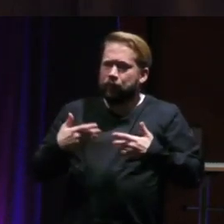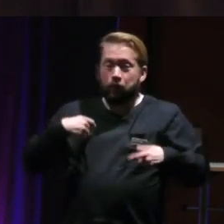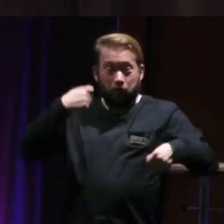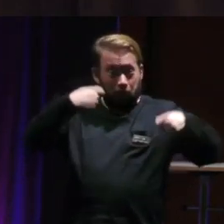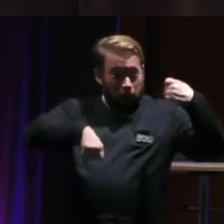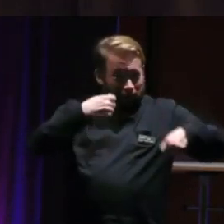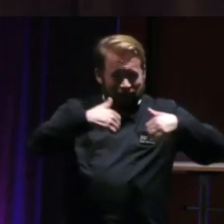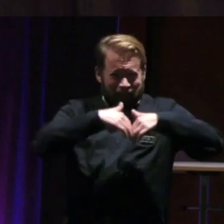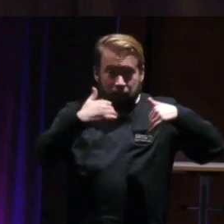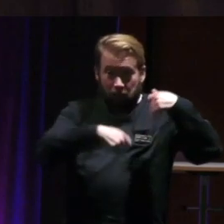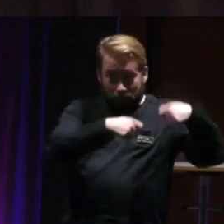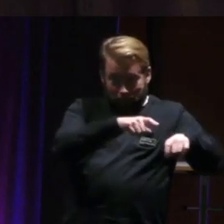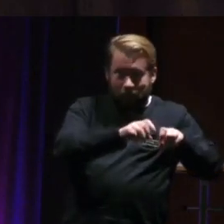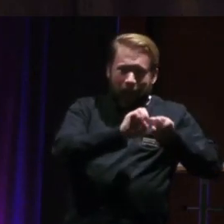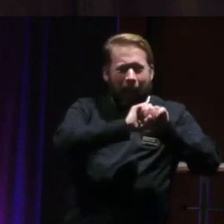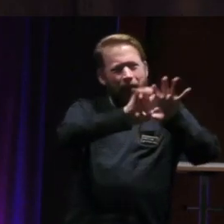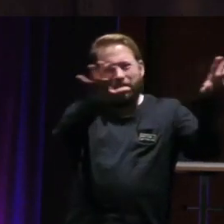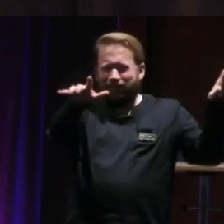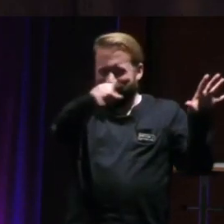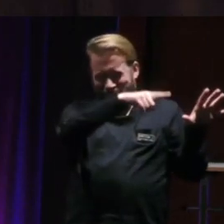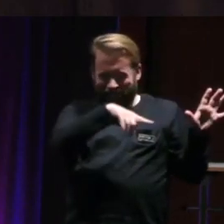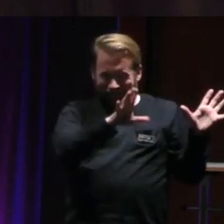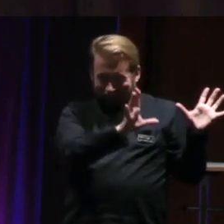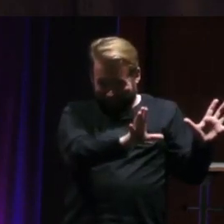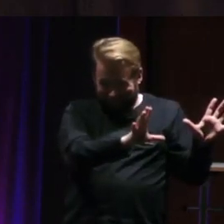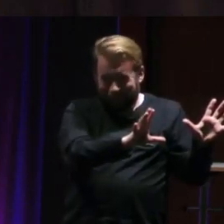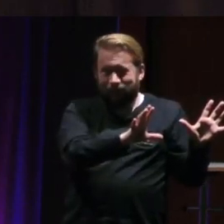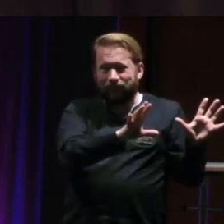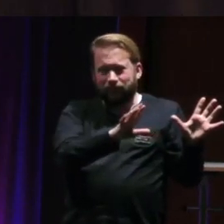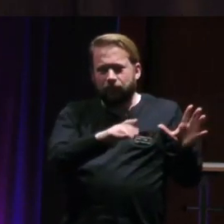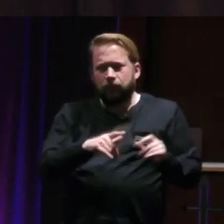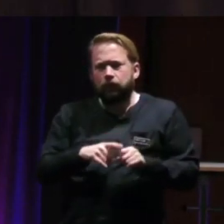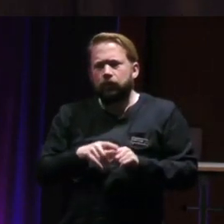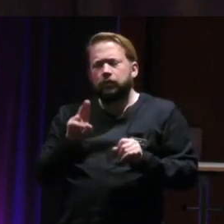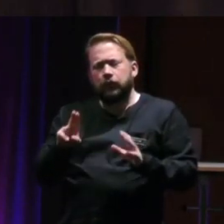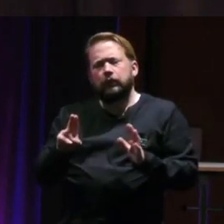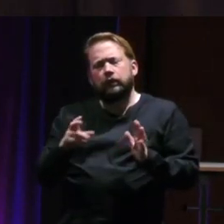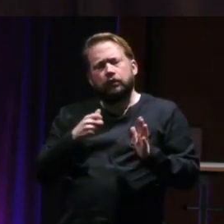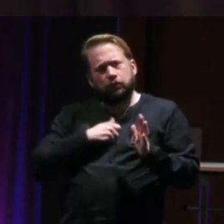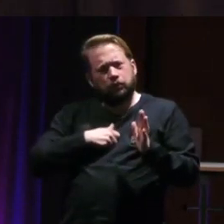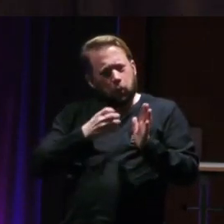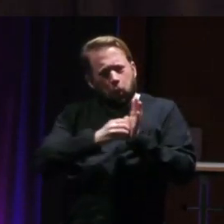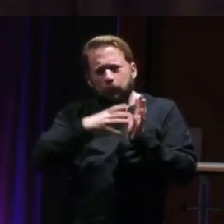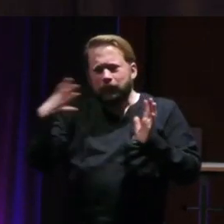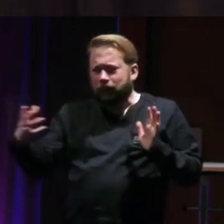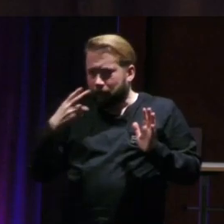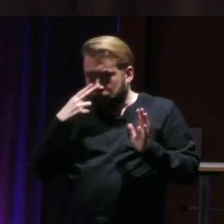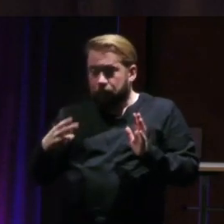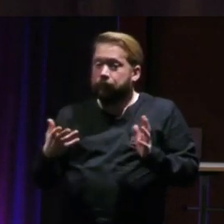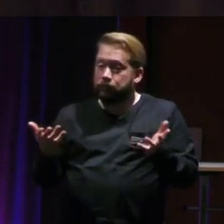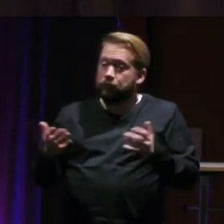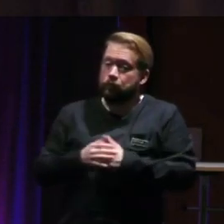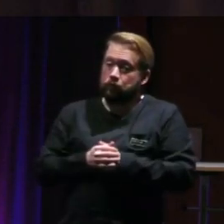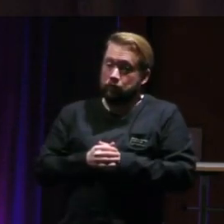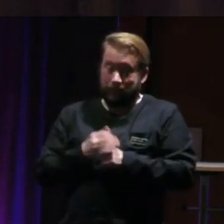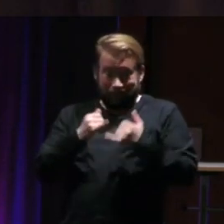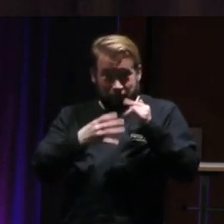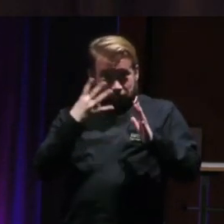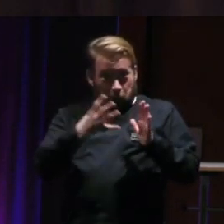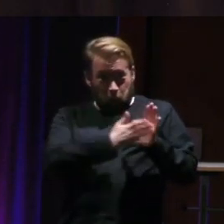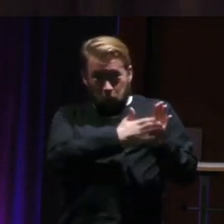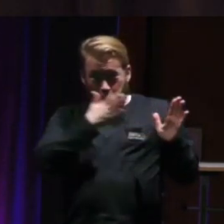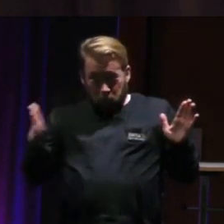against us, but in general, is very sad because during last 4 years since the annexation